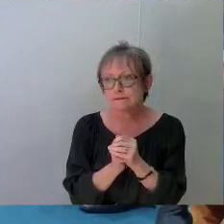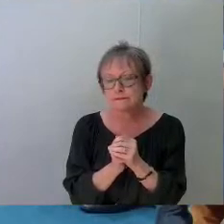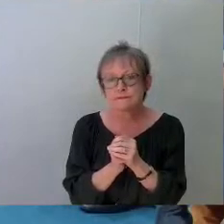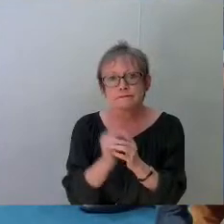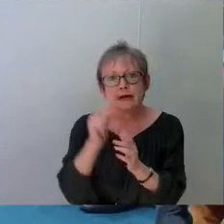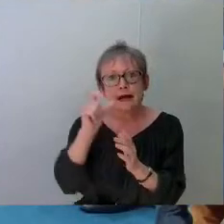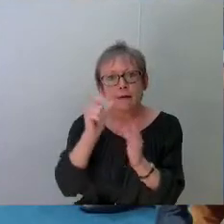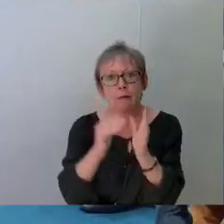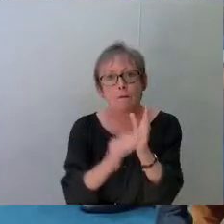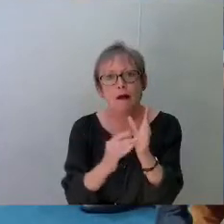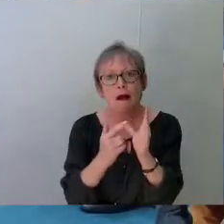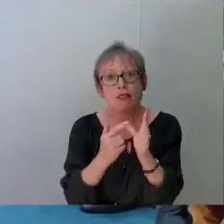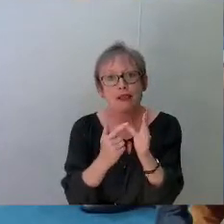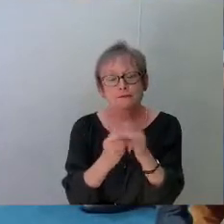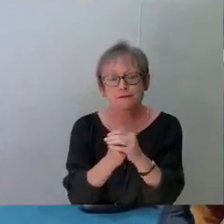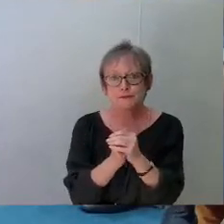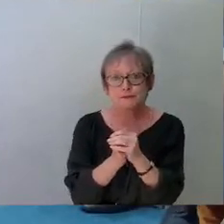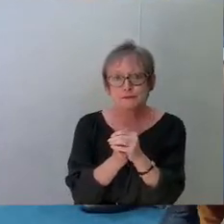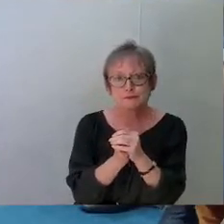Cameron McCarthy.